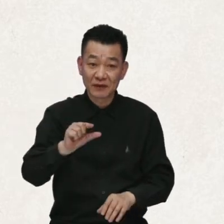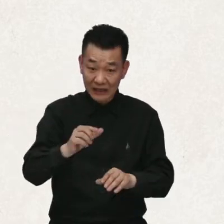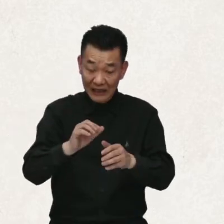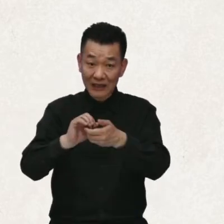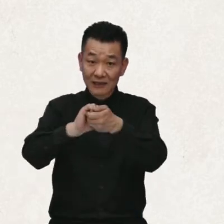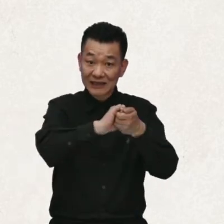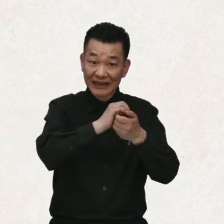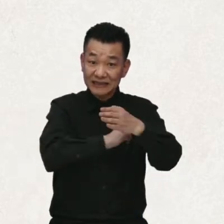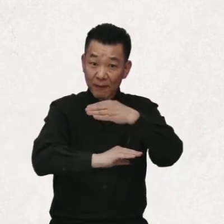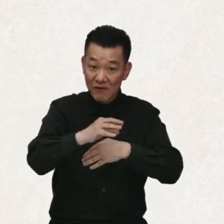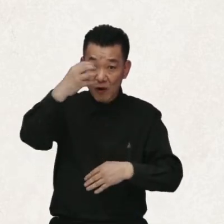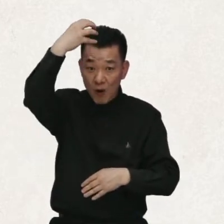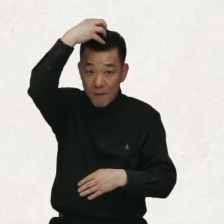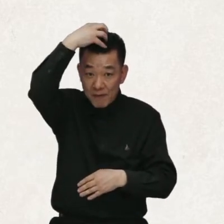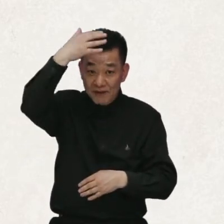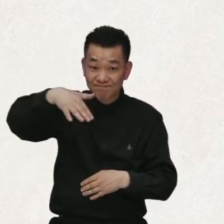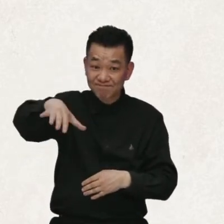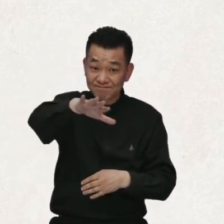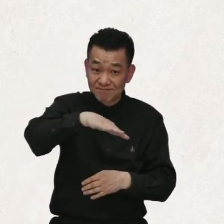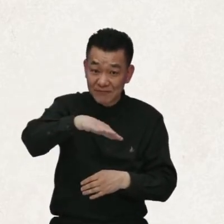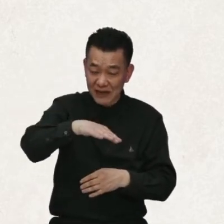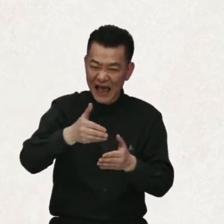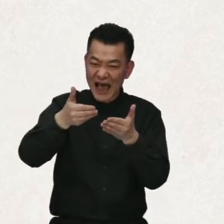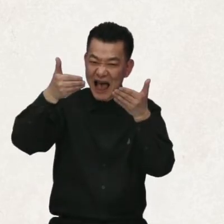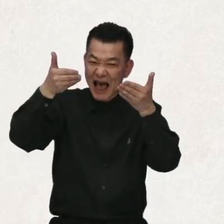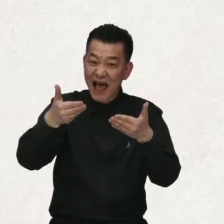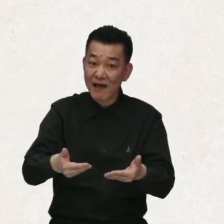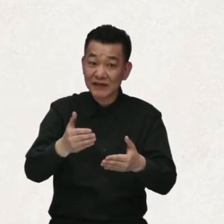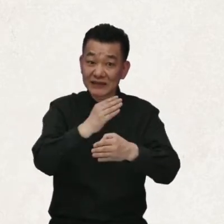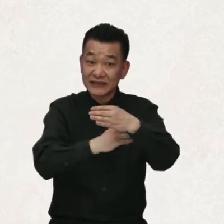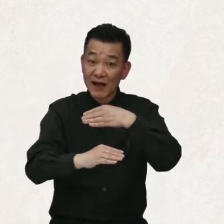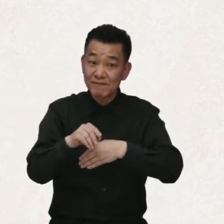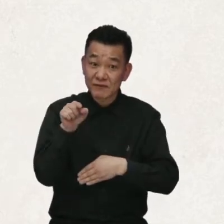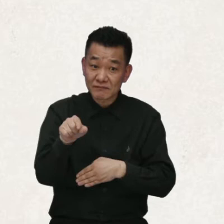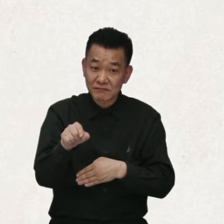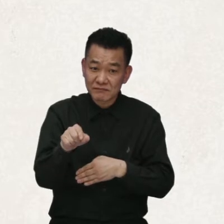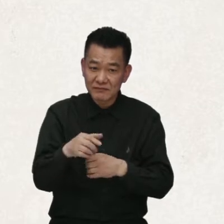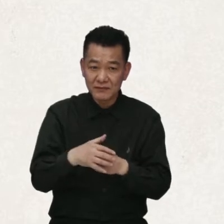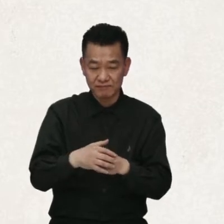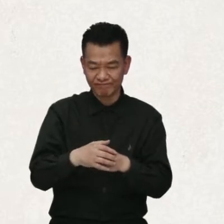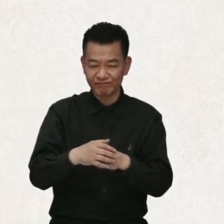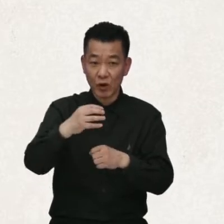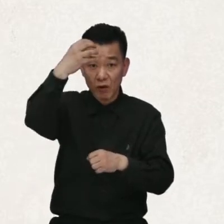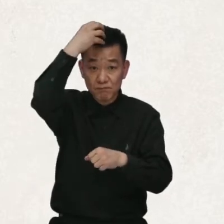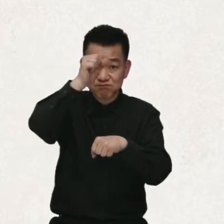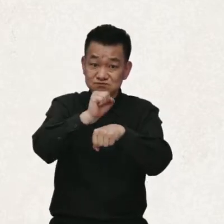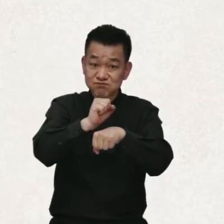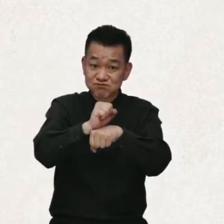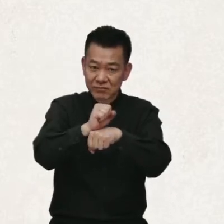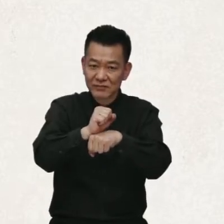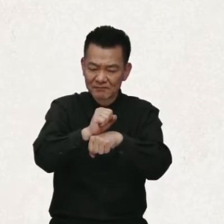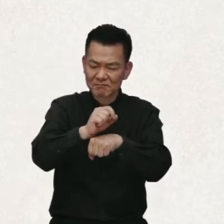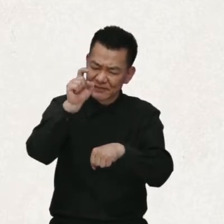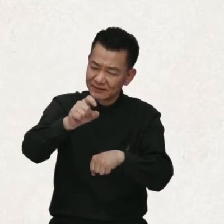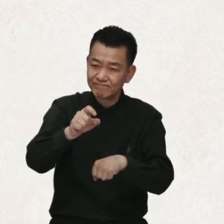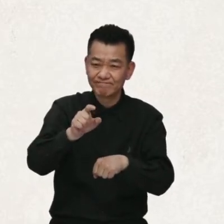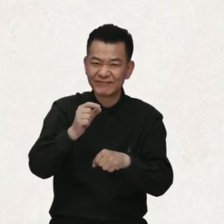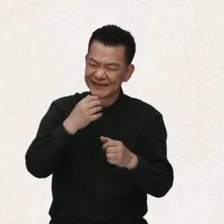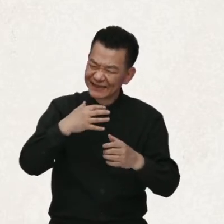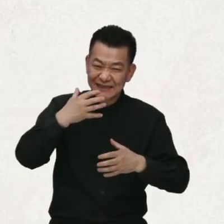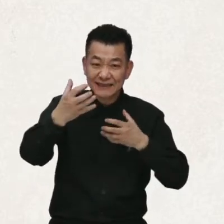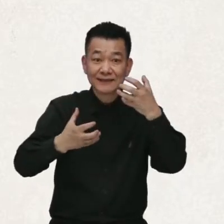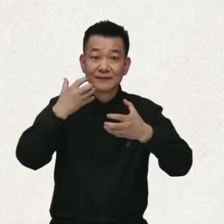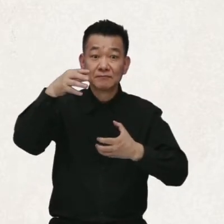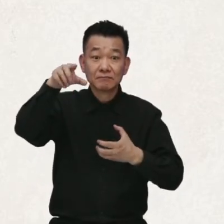The OPDs are requesting the state or local government to make public workplaces where persons with severe disabilities can